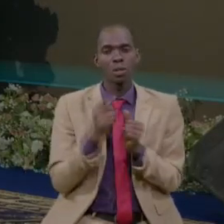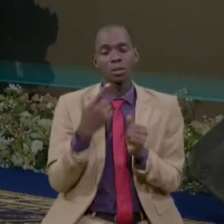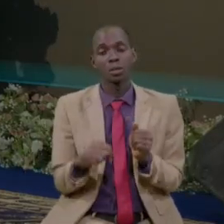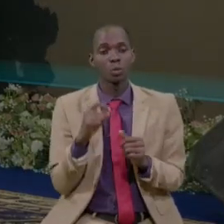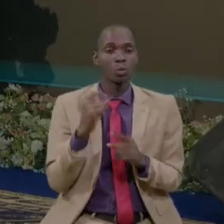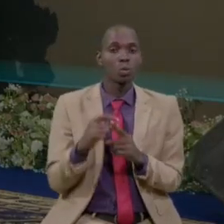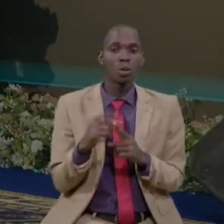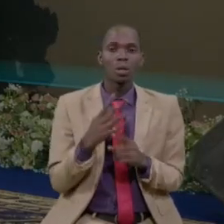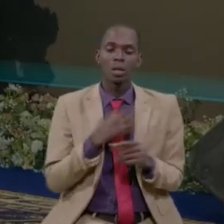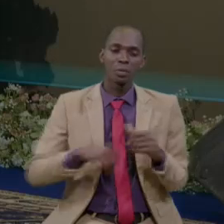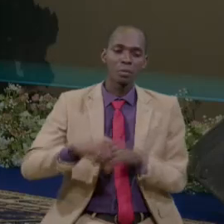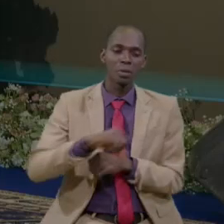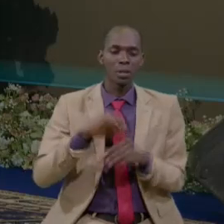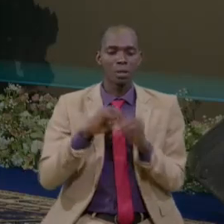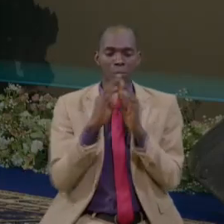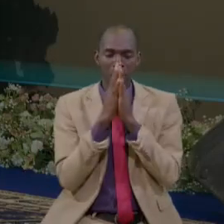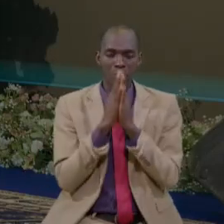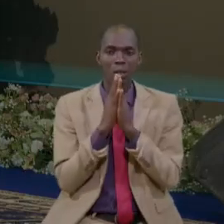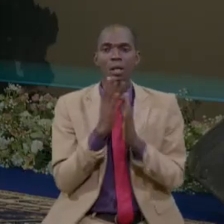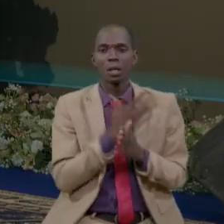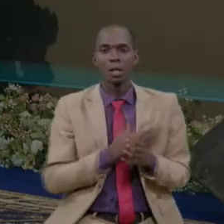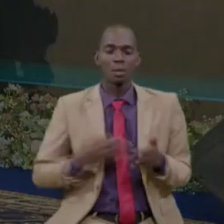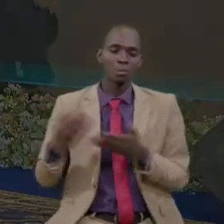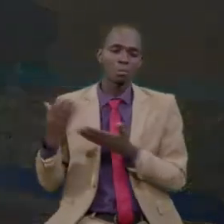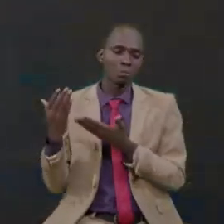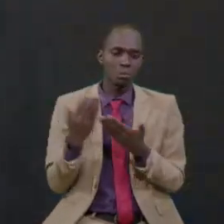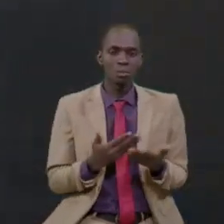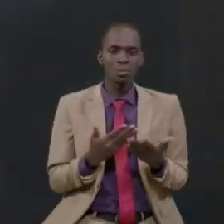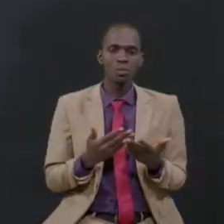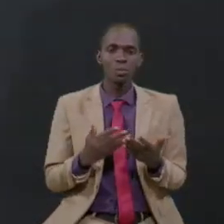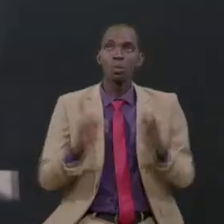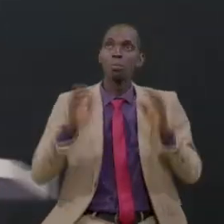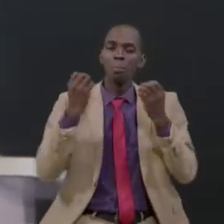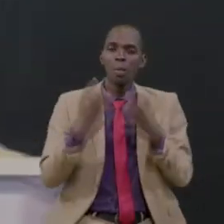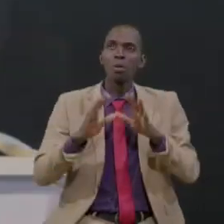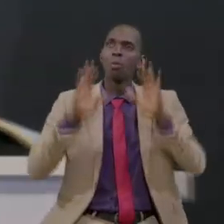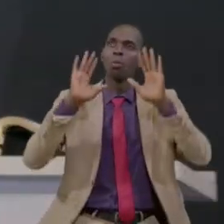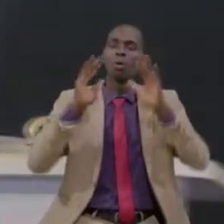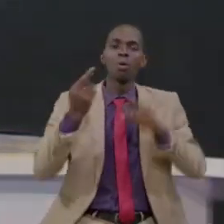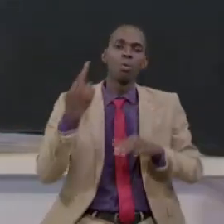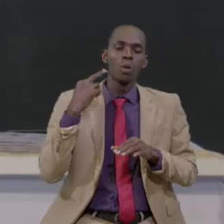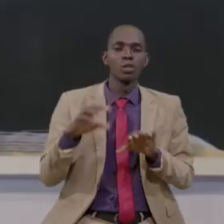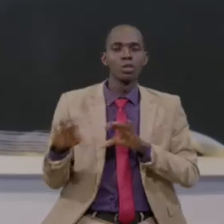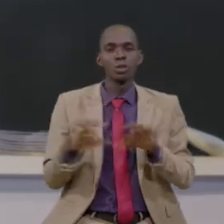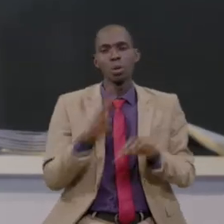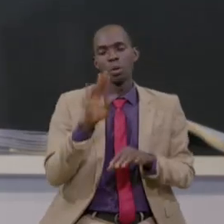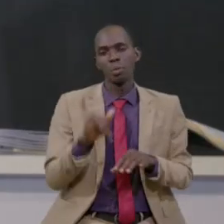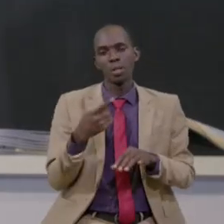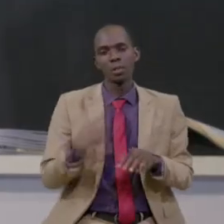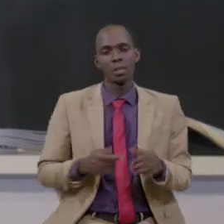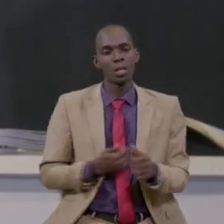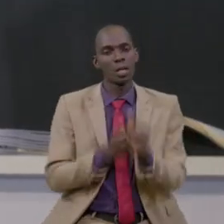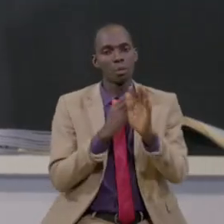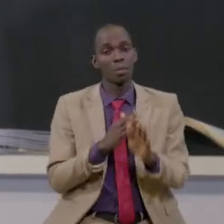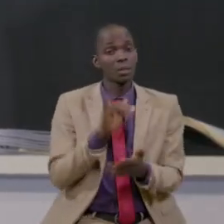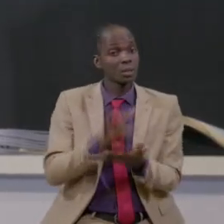prayer. And great signs and wonders were done by the apostles. That the anointing of the New Testament.